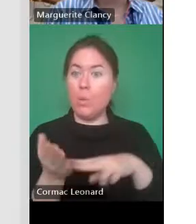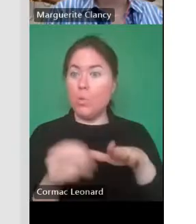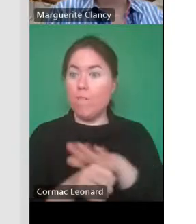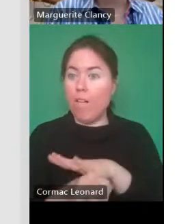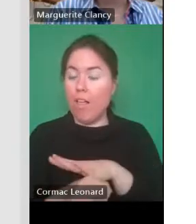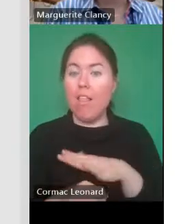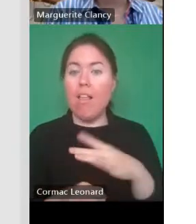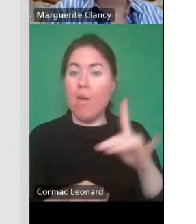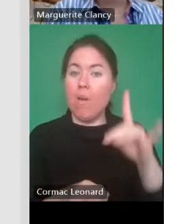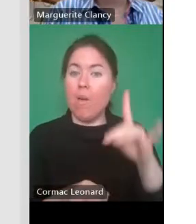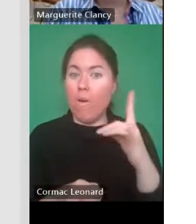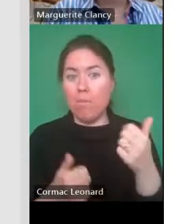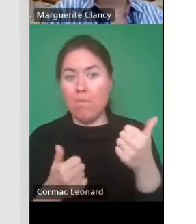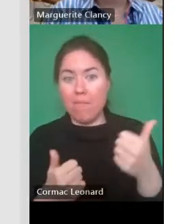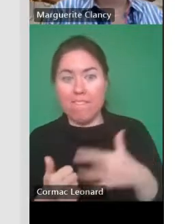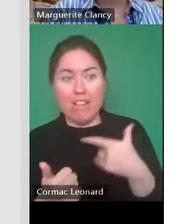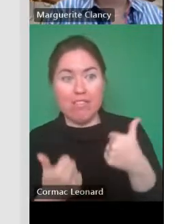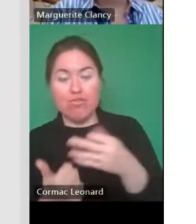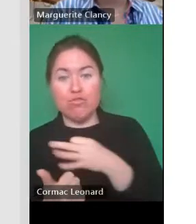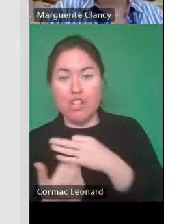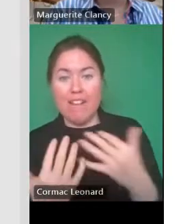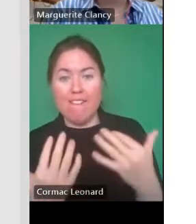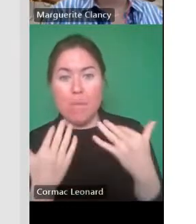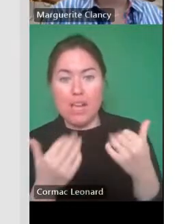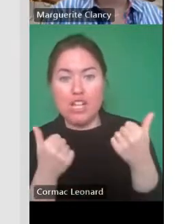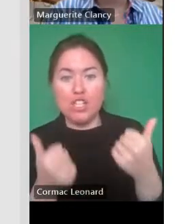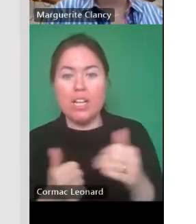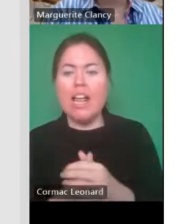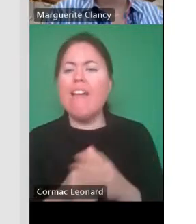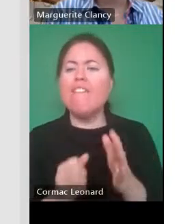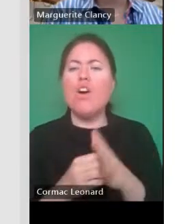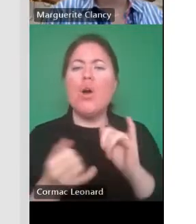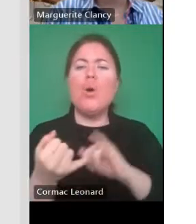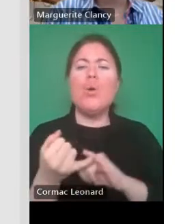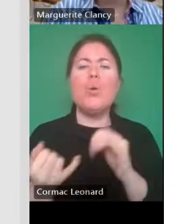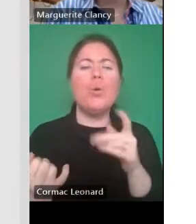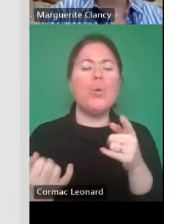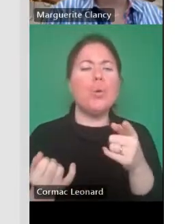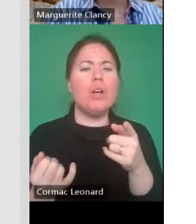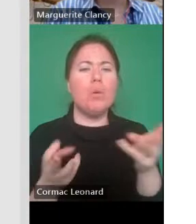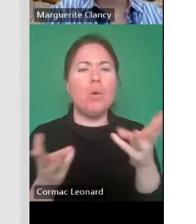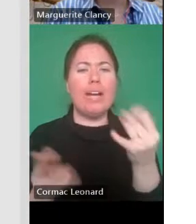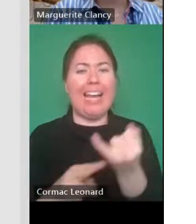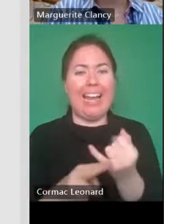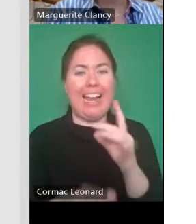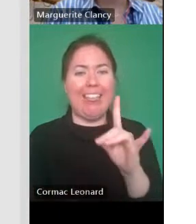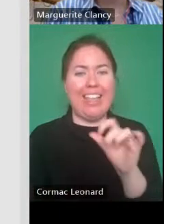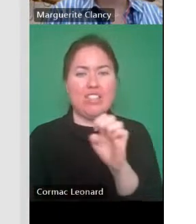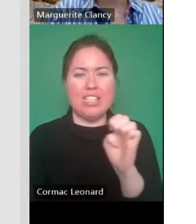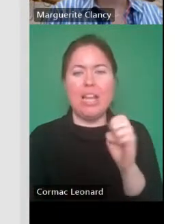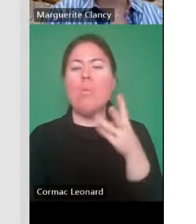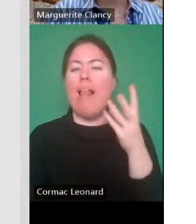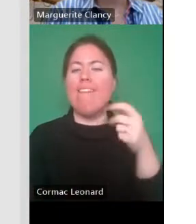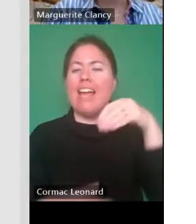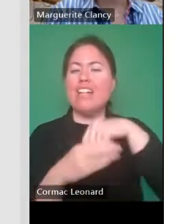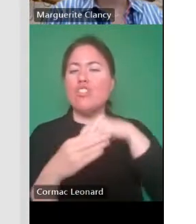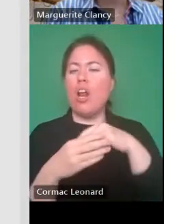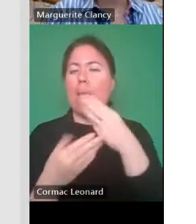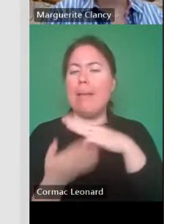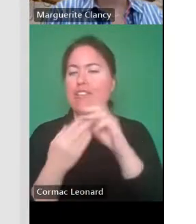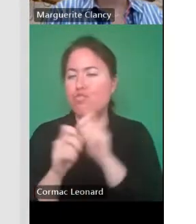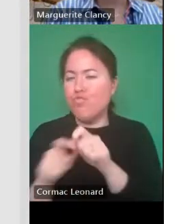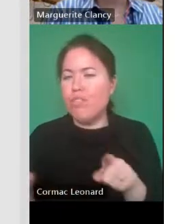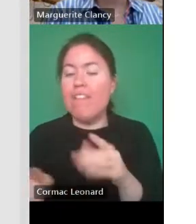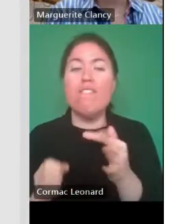has been informative. As I said, for those of you within the HSE, an internal broadcast will go through. For those